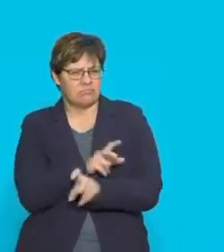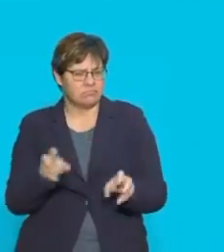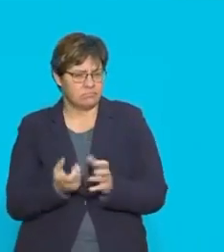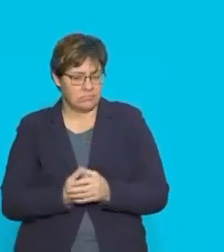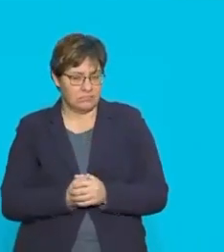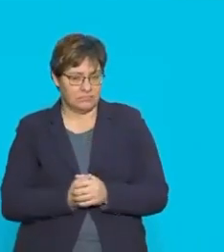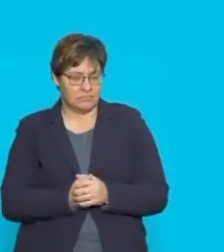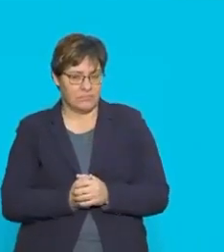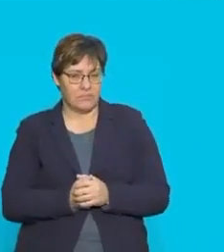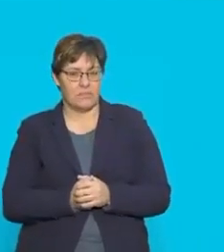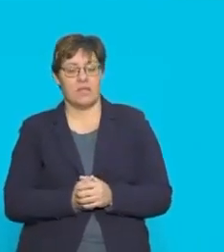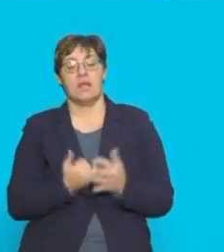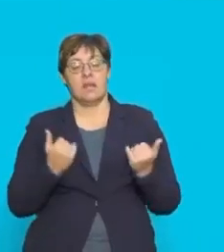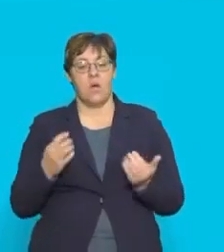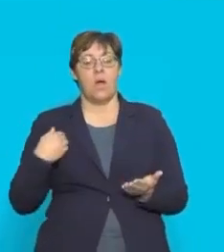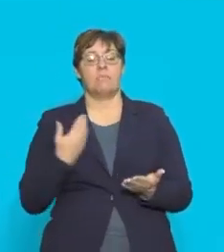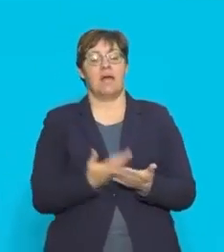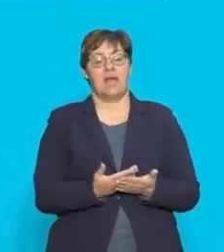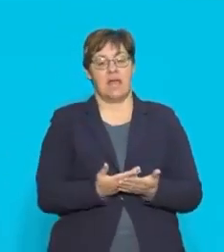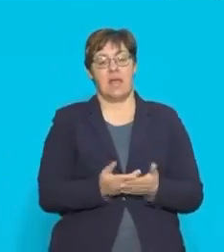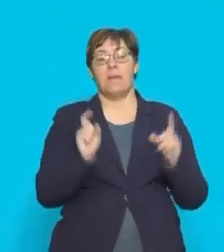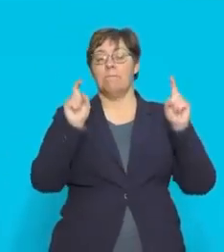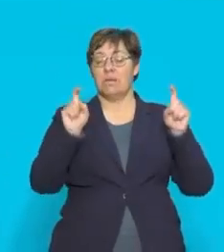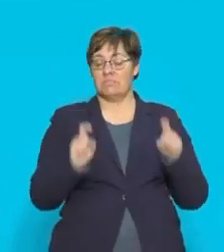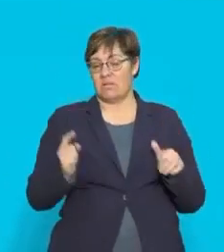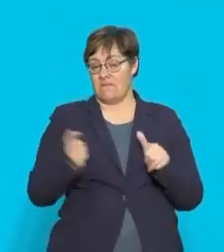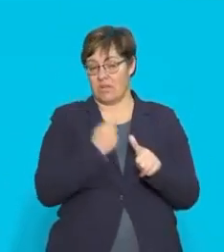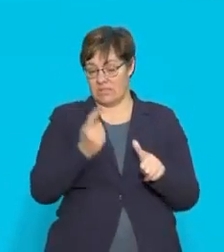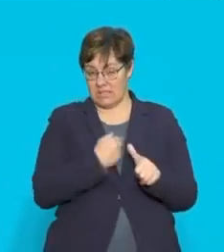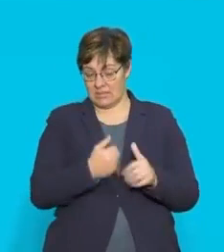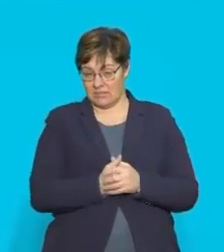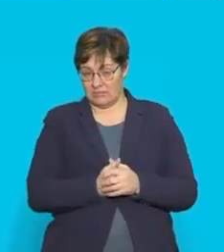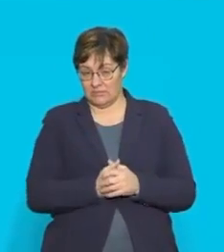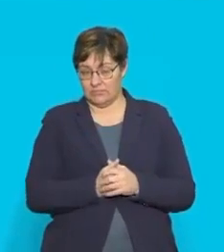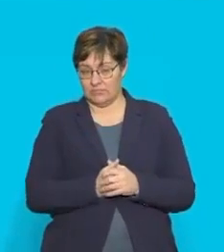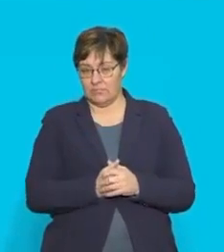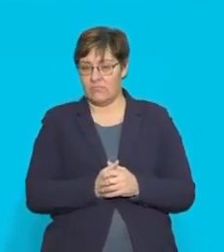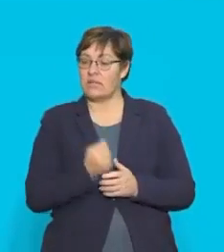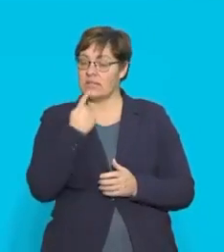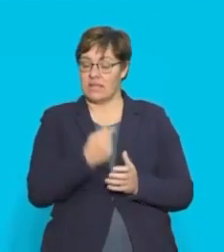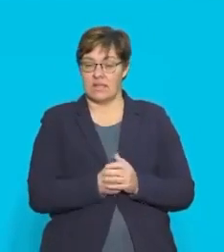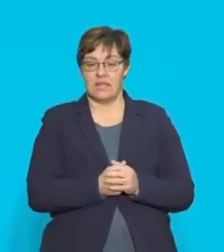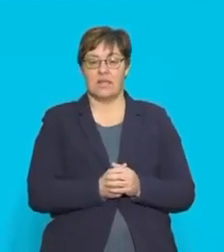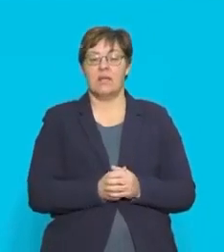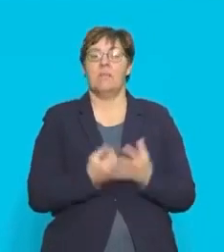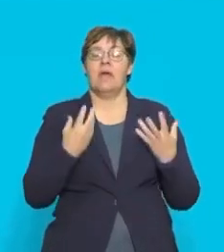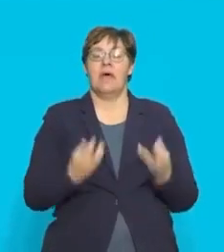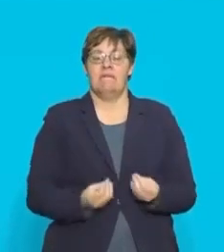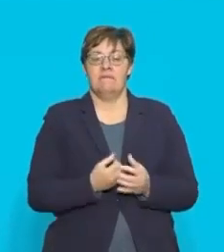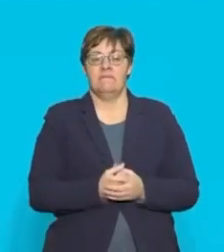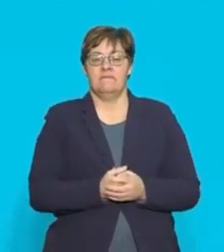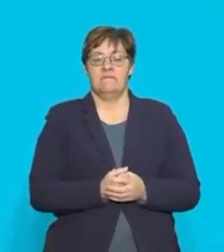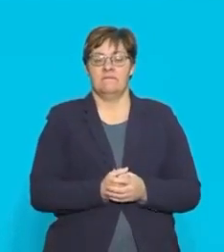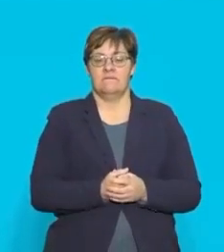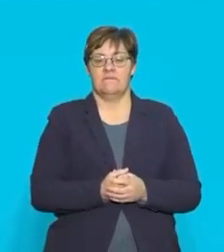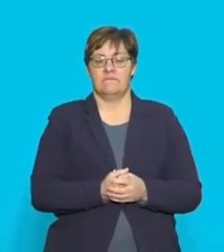We're going to apply the fundamental principle of counting, which states that if I have m